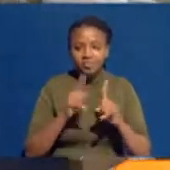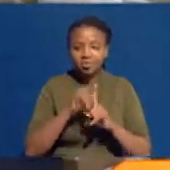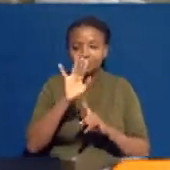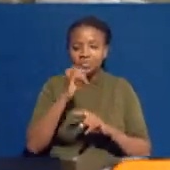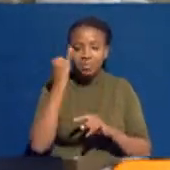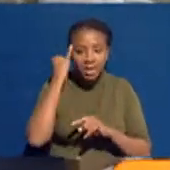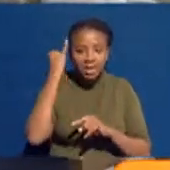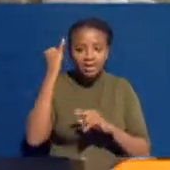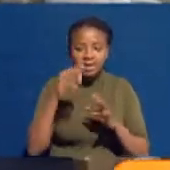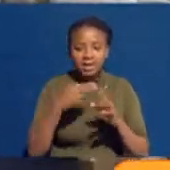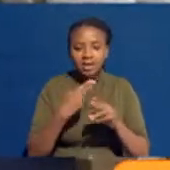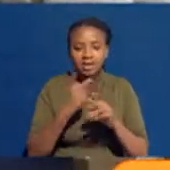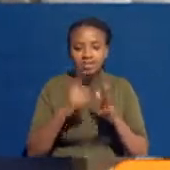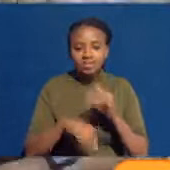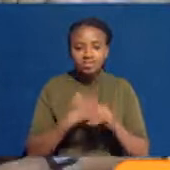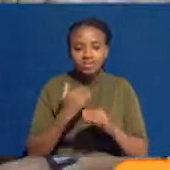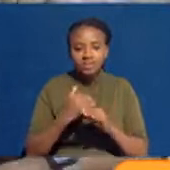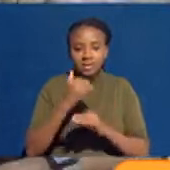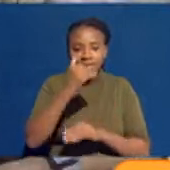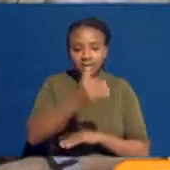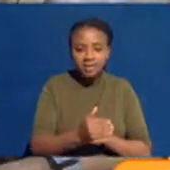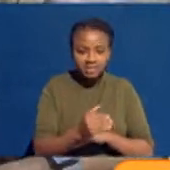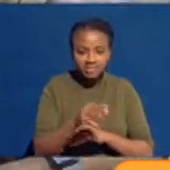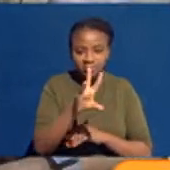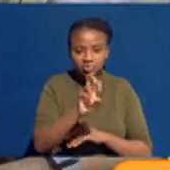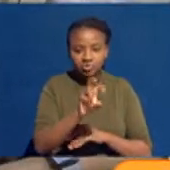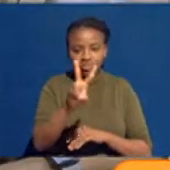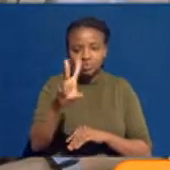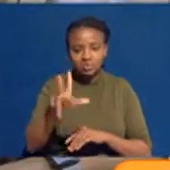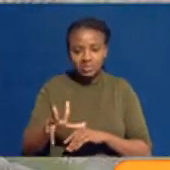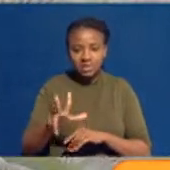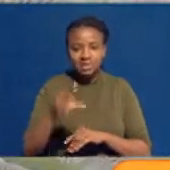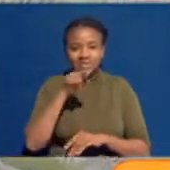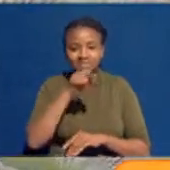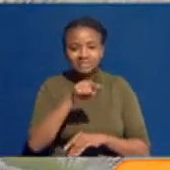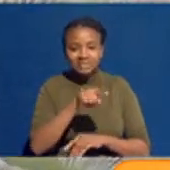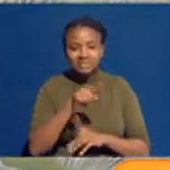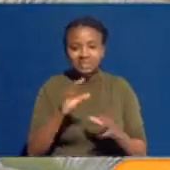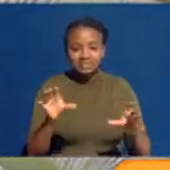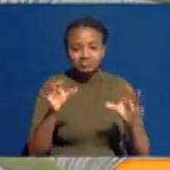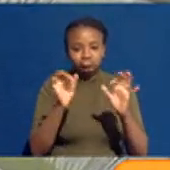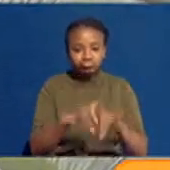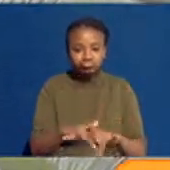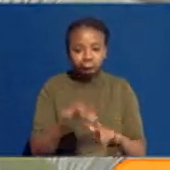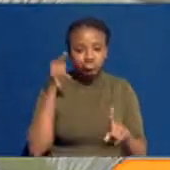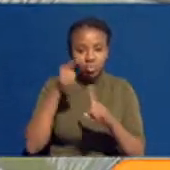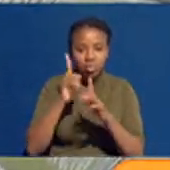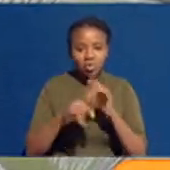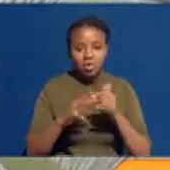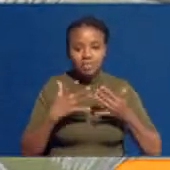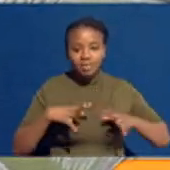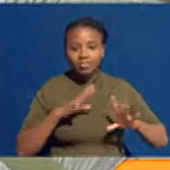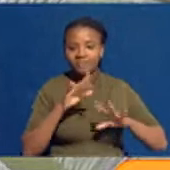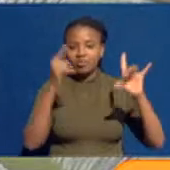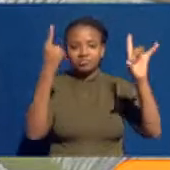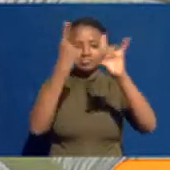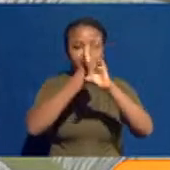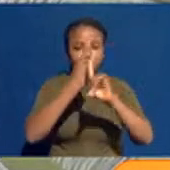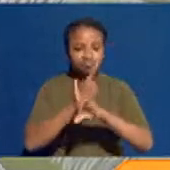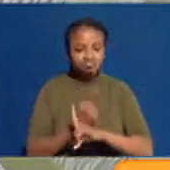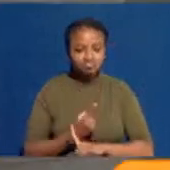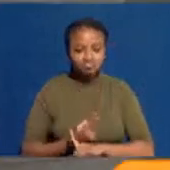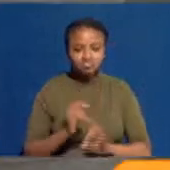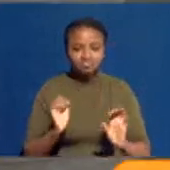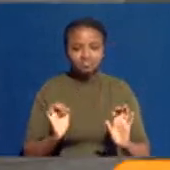symposium called Nexus 2023, a hybrid space gathering designed for people from all walks of